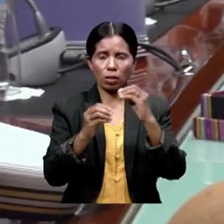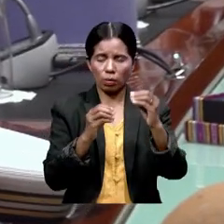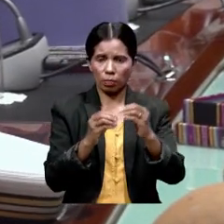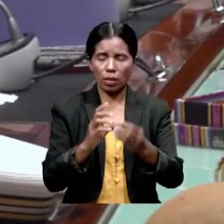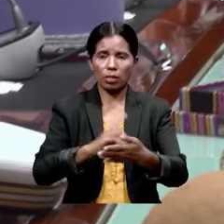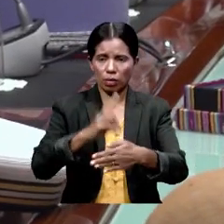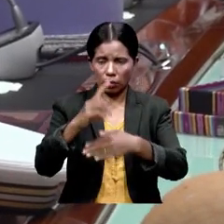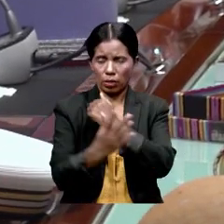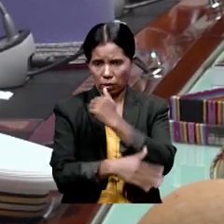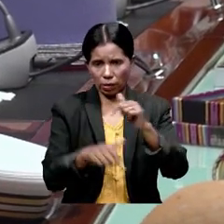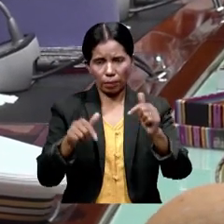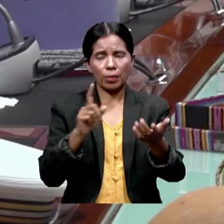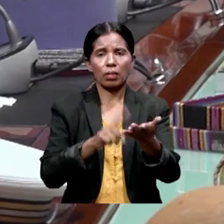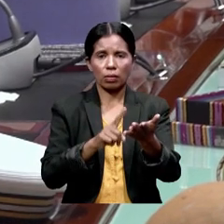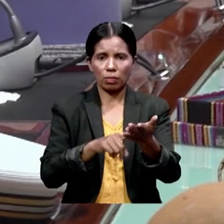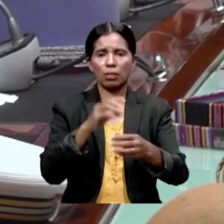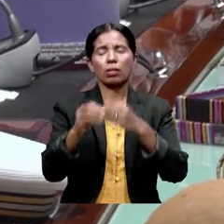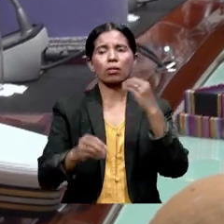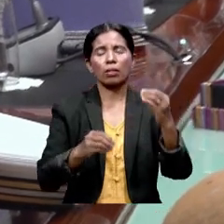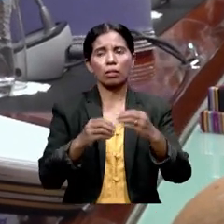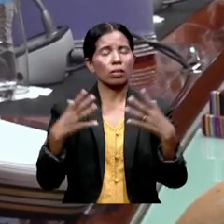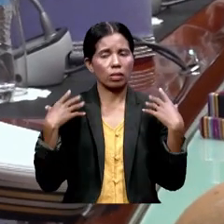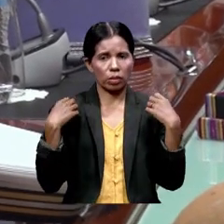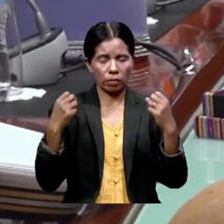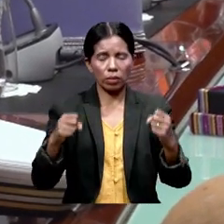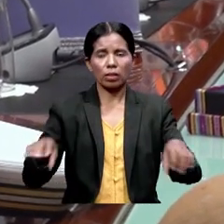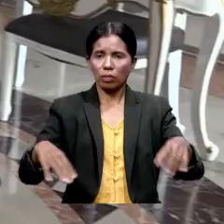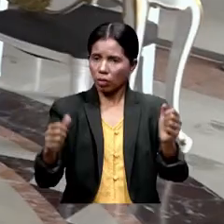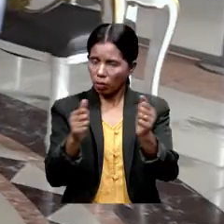e a relaran, no discute com a reforça a cooperação